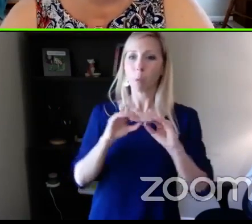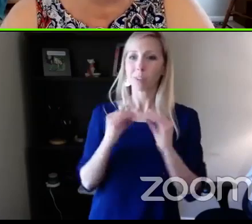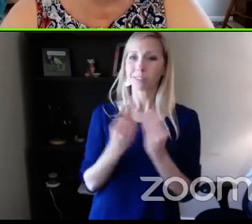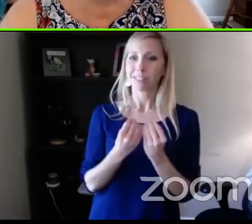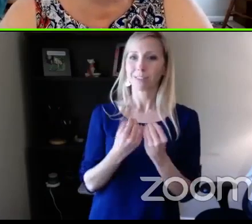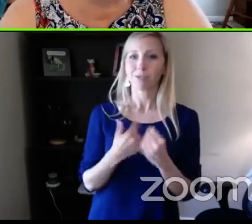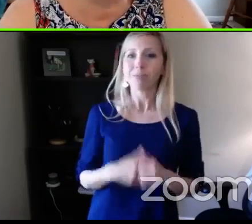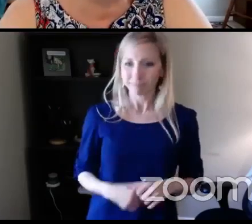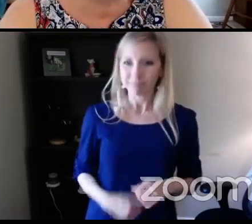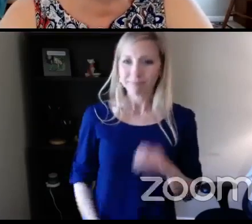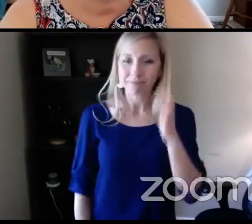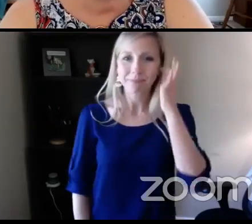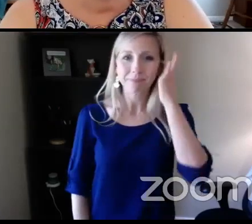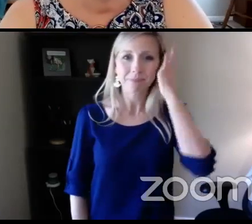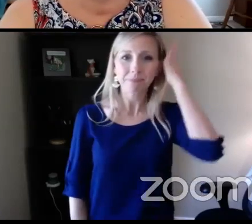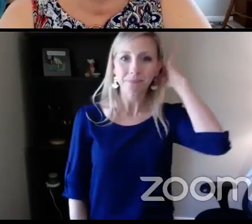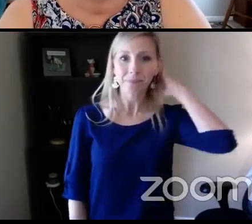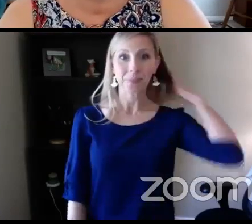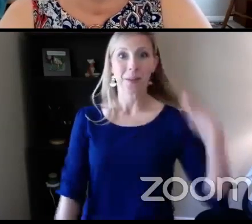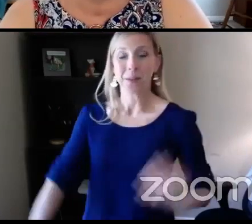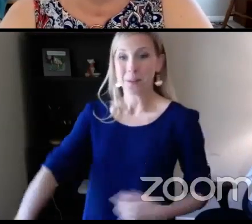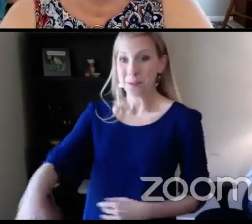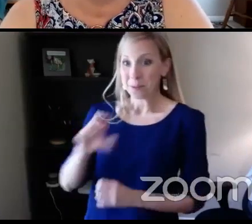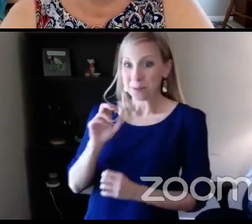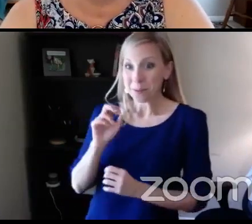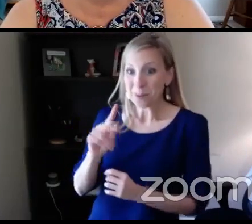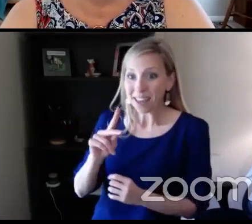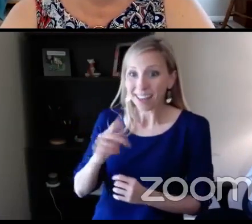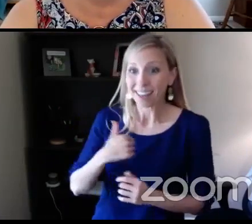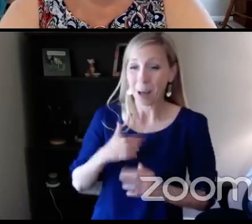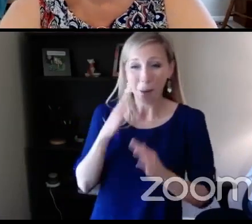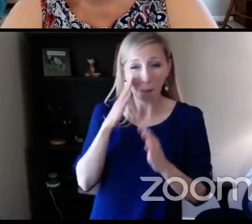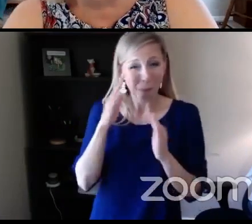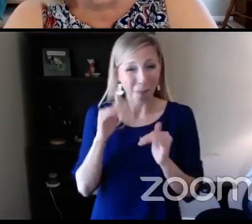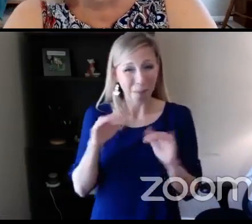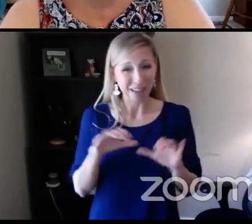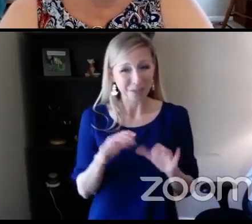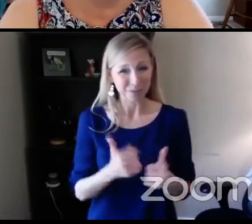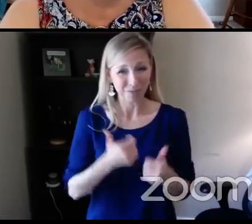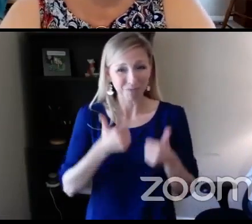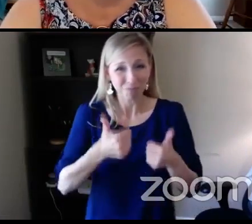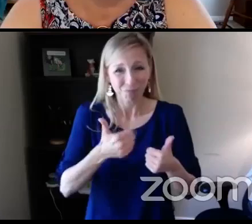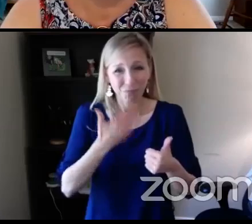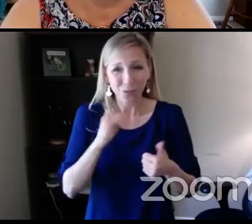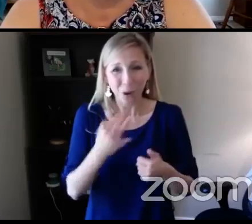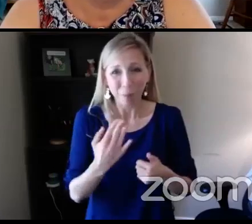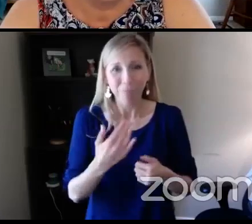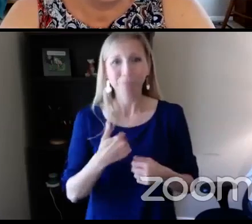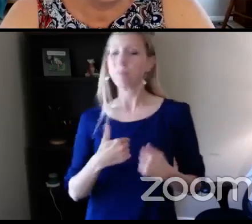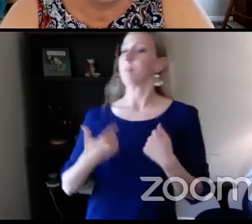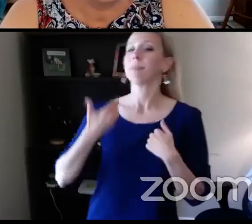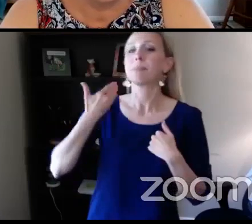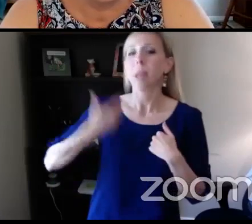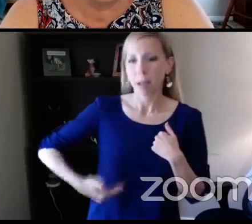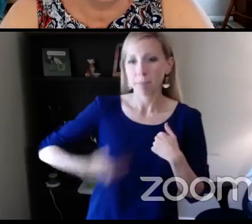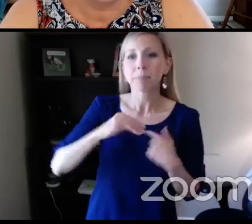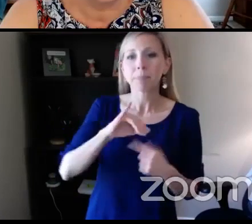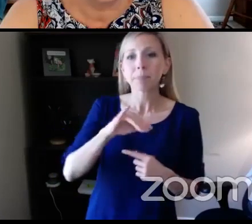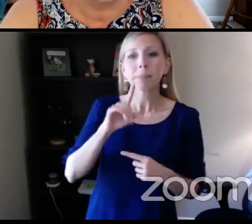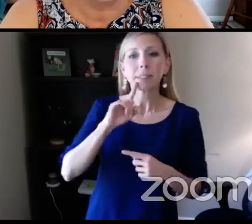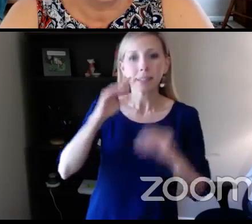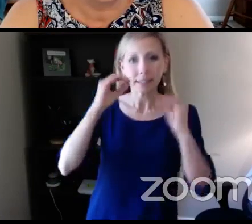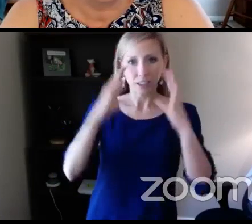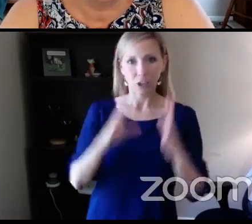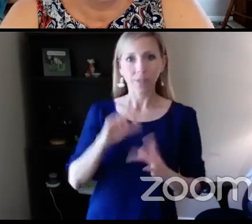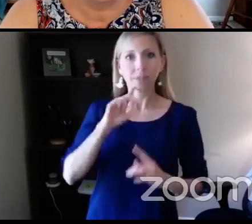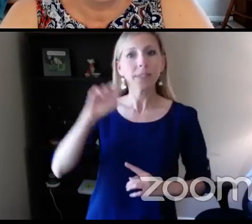loss. Thanks, Brenda. Okay. I hope I do the job here. So I'm a teacher of the deaf and hard of hearing.